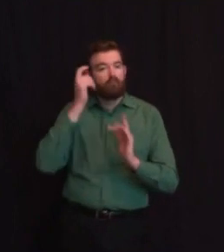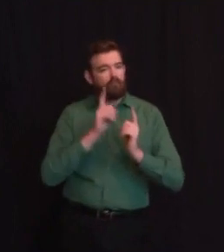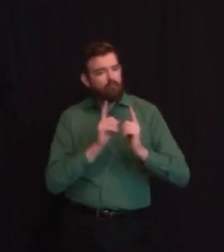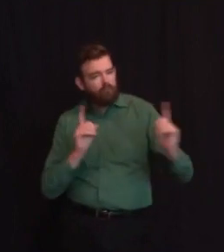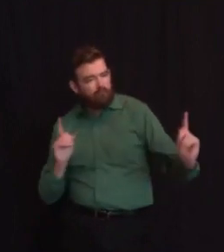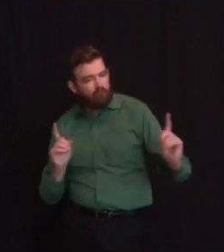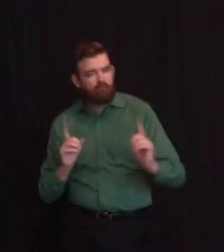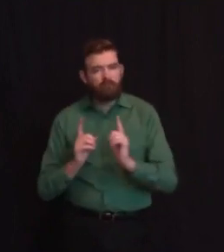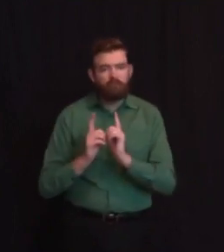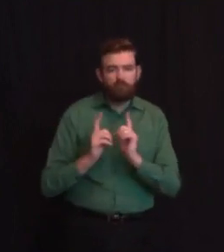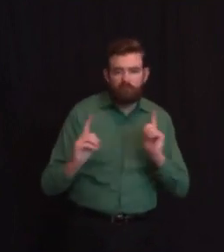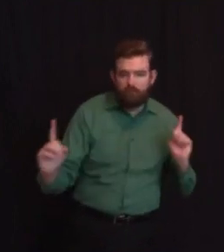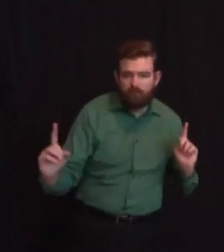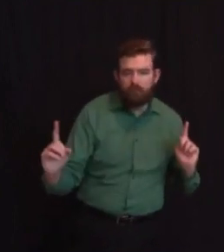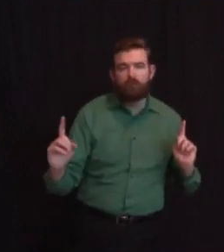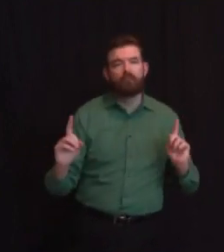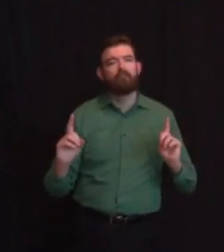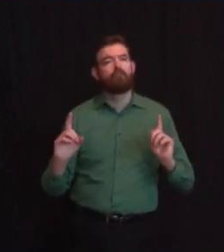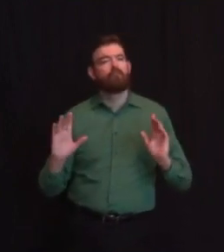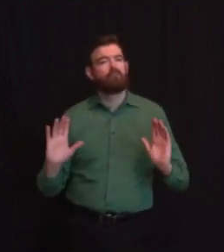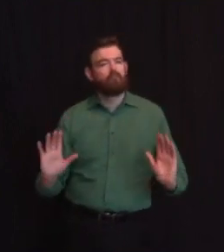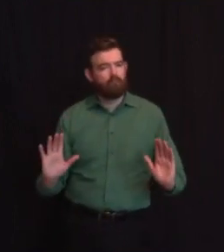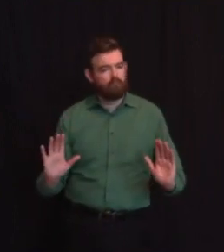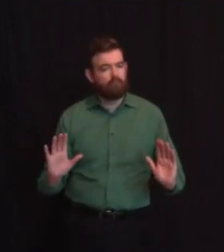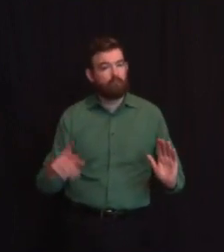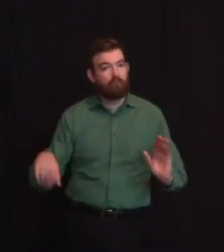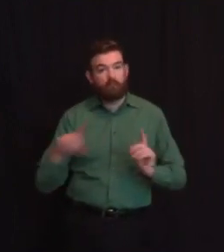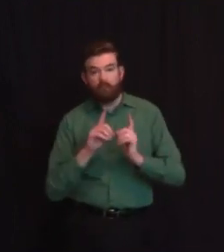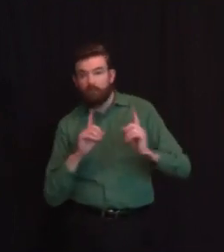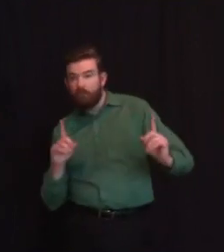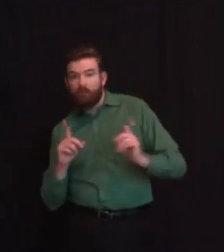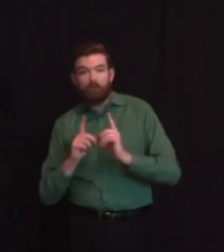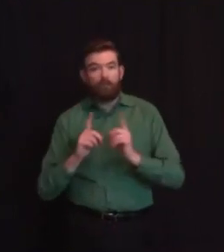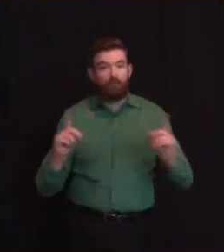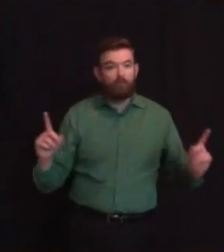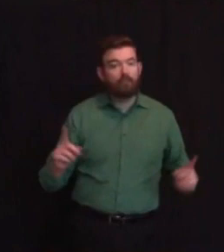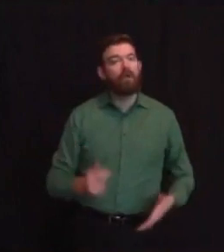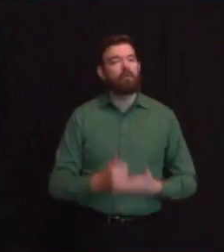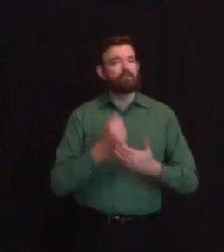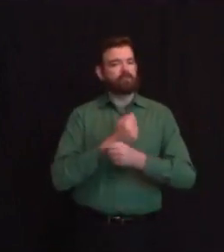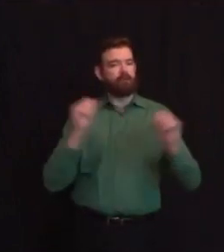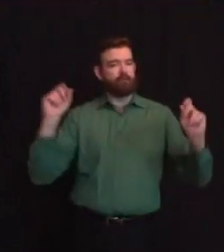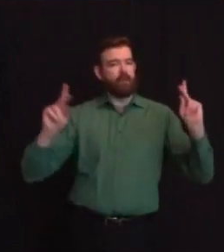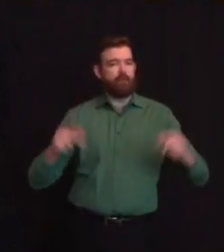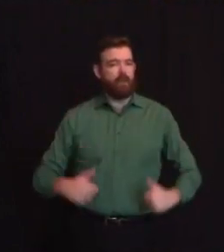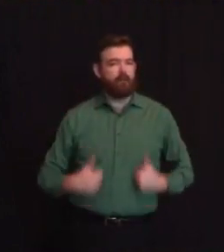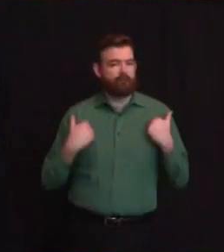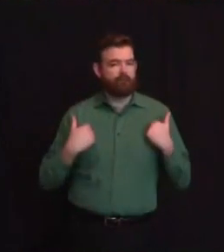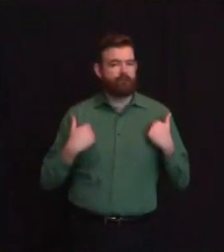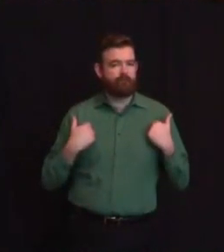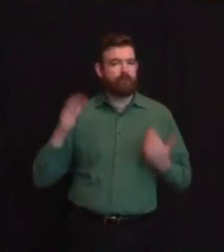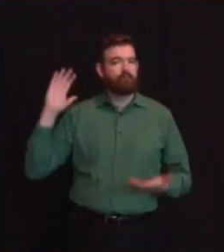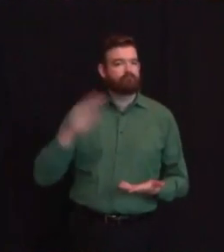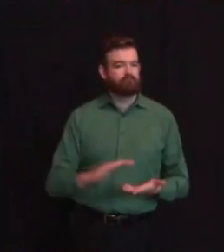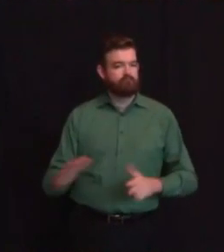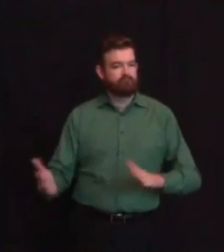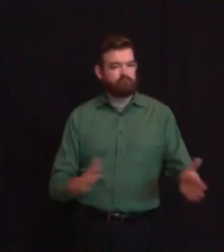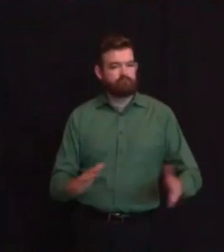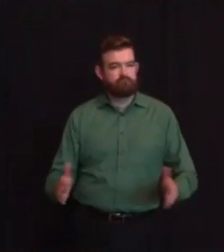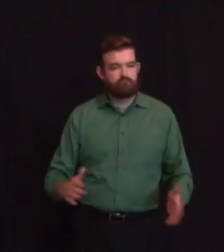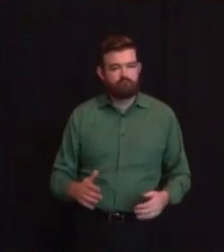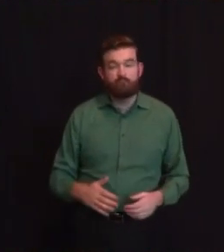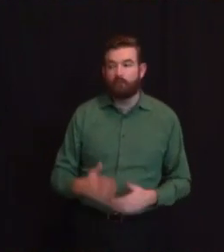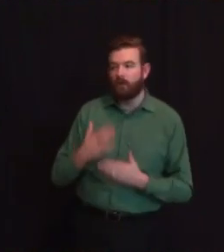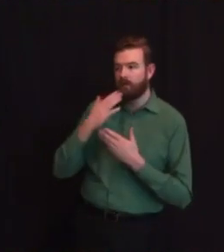impact that you are having in saving lives in New Jersey. Thank you. Judy, thank you for that. Thank you for the